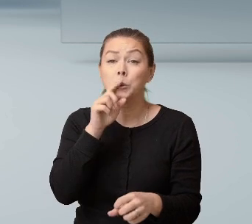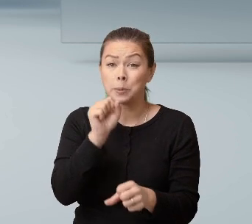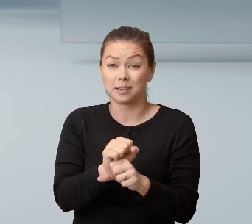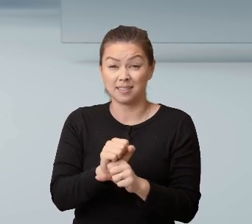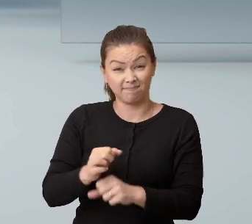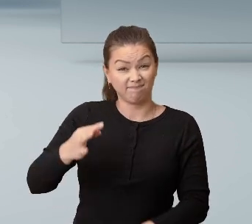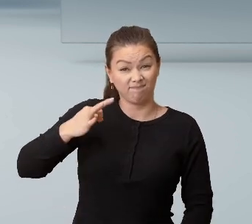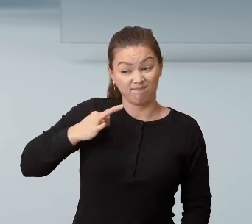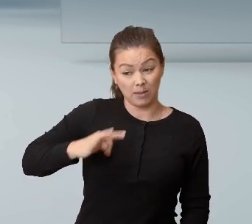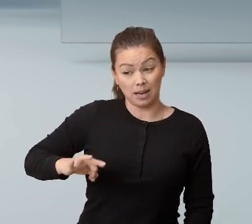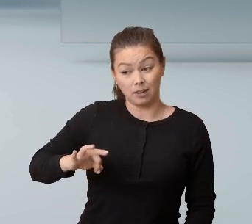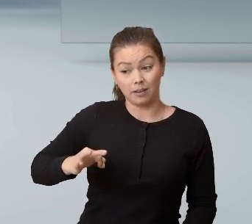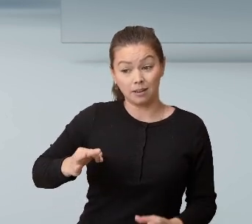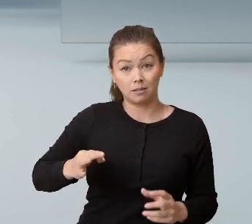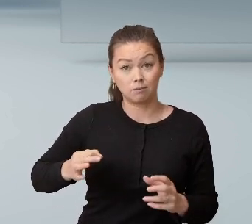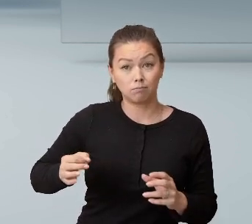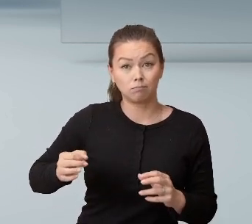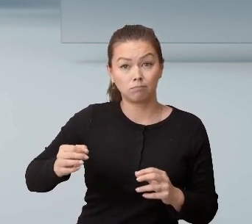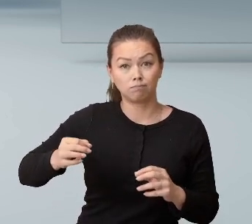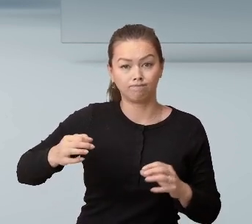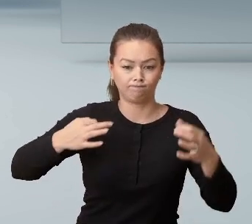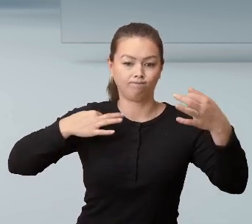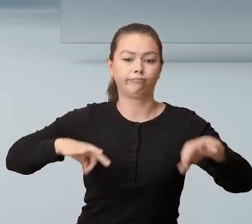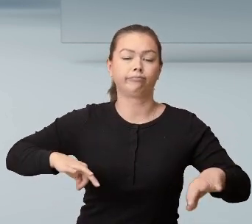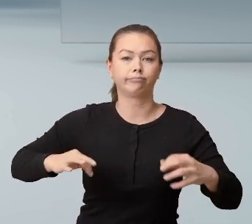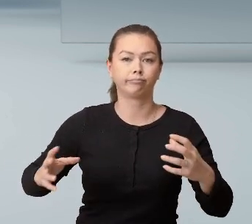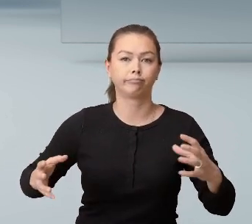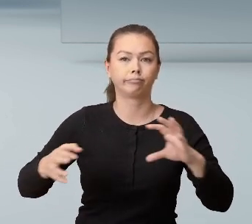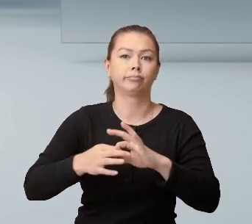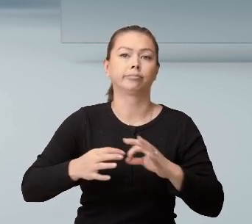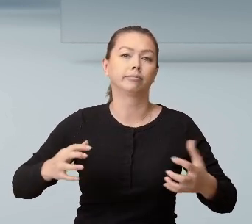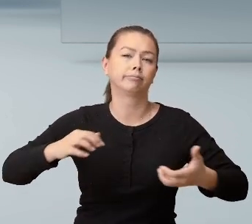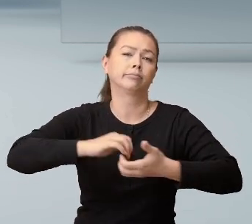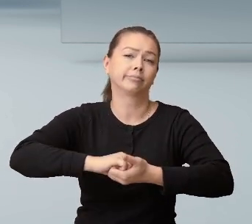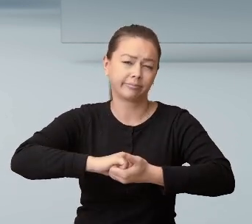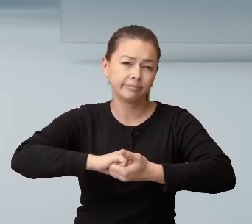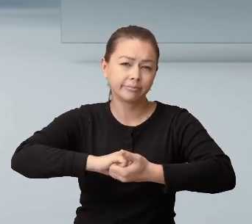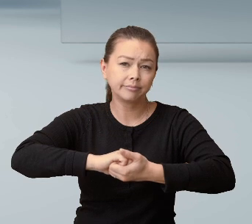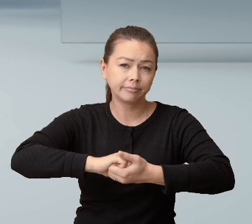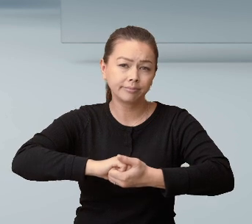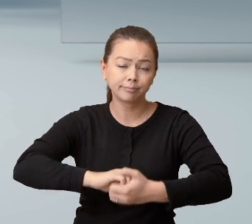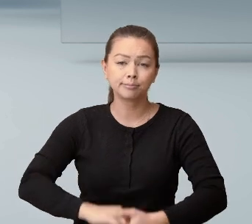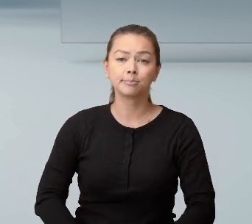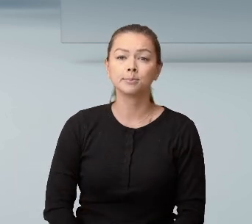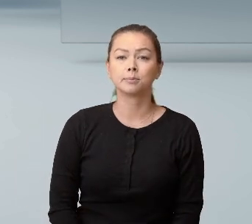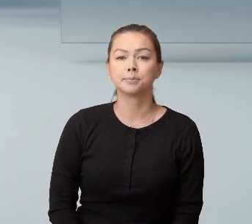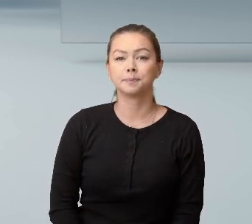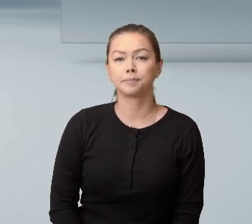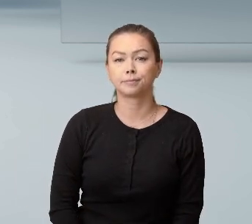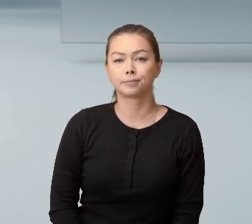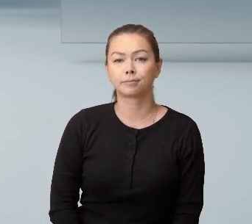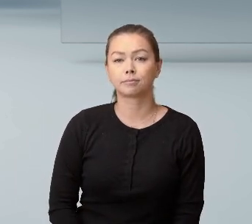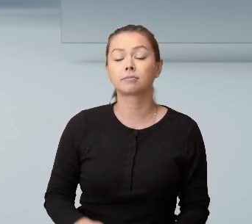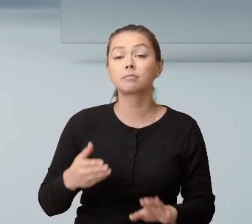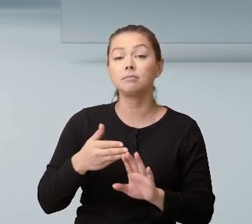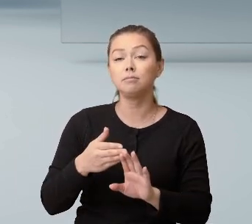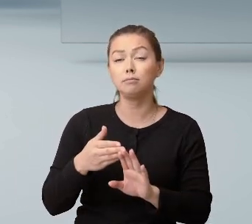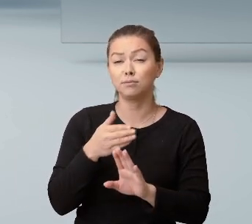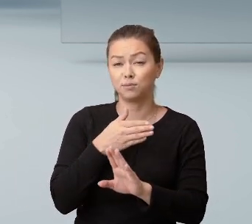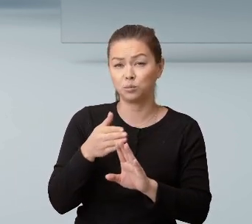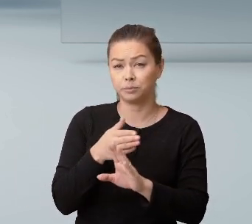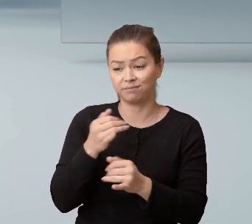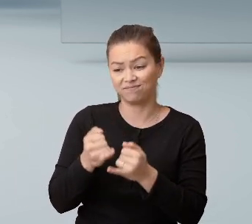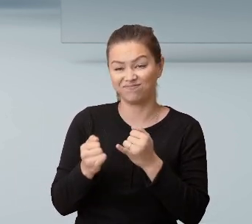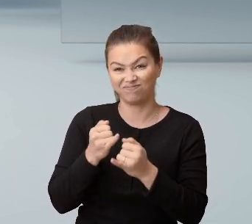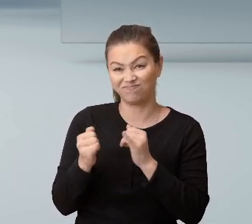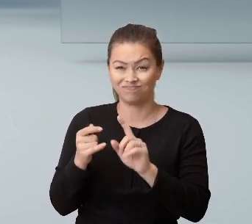magnifies the benefits of each of the other tools. So before my final point, I'm going to revisit